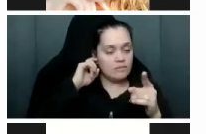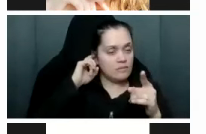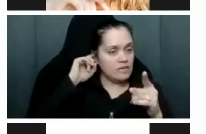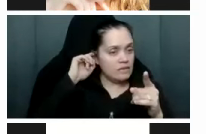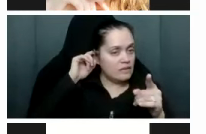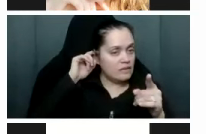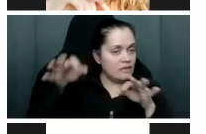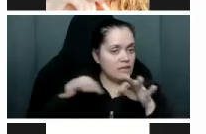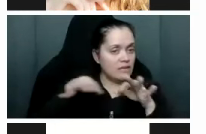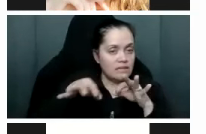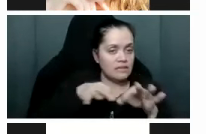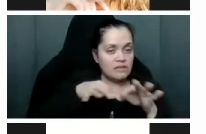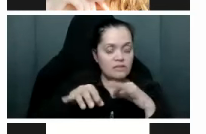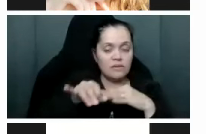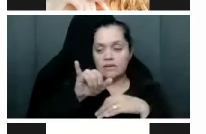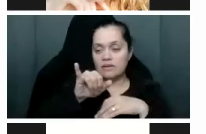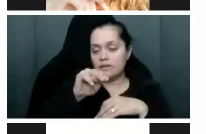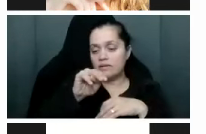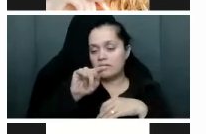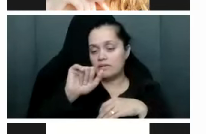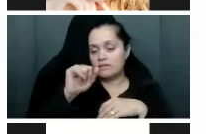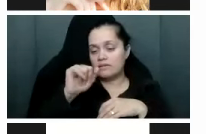describes intangibles.